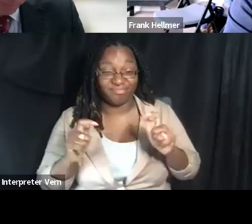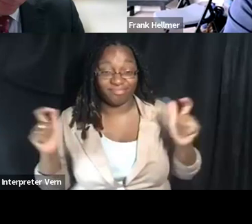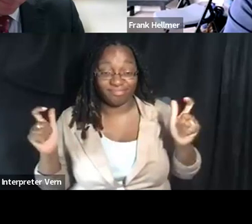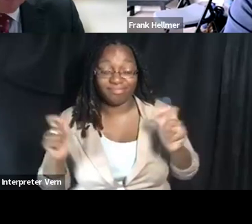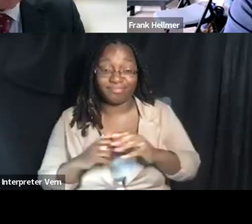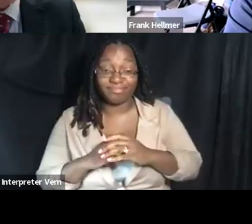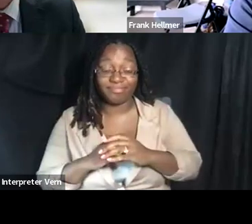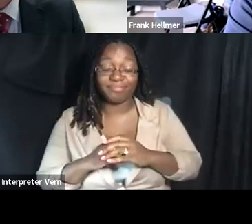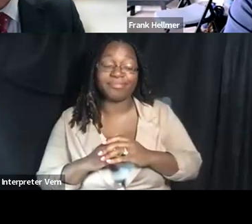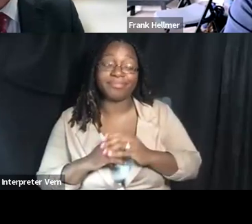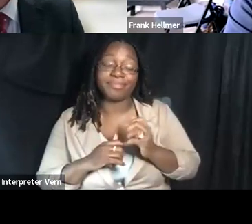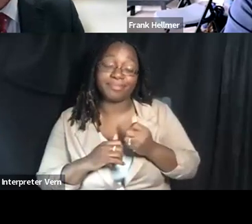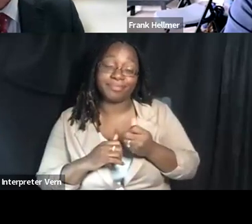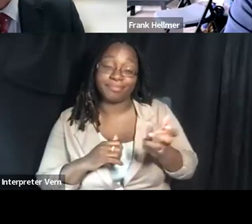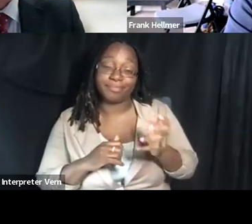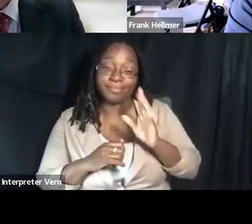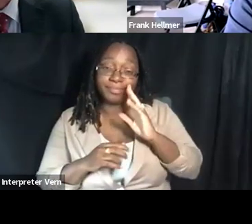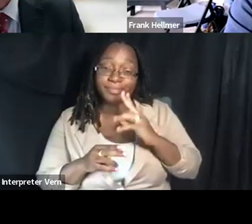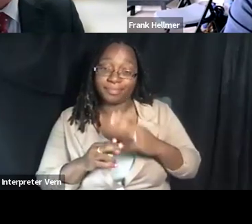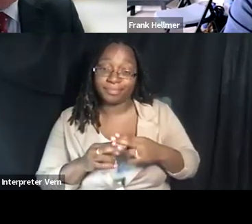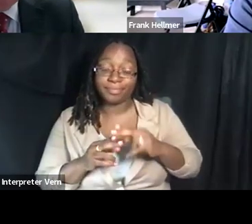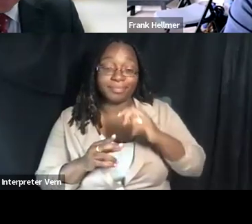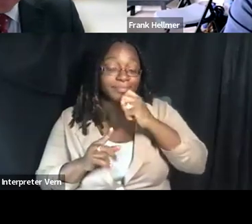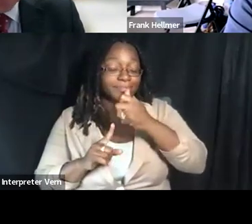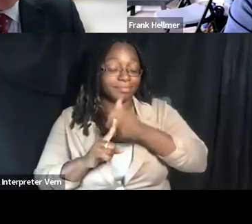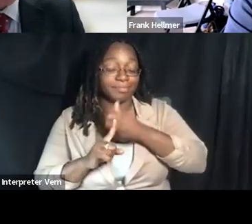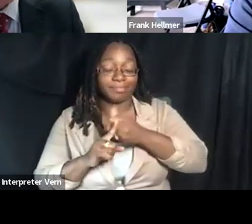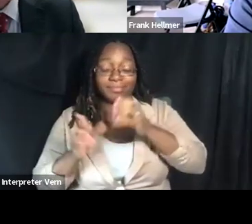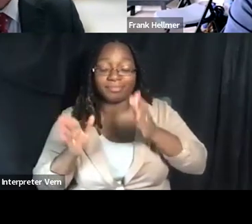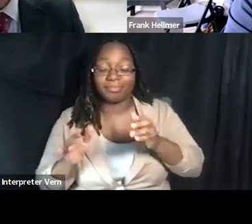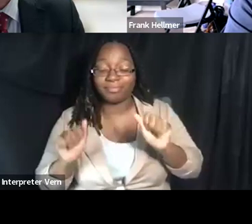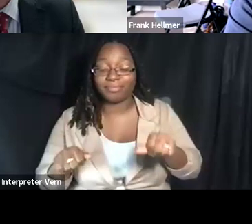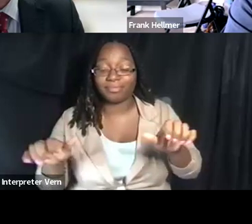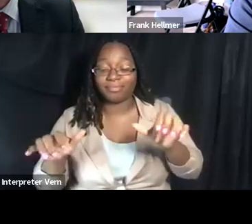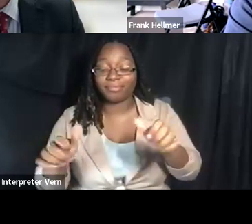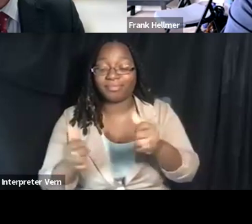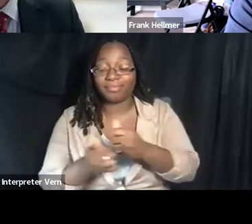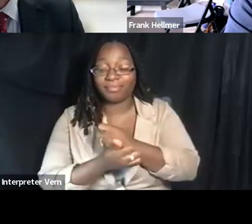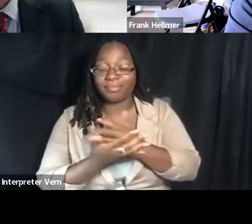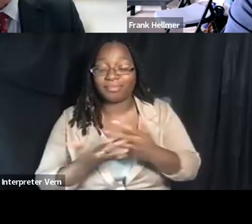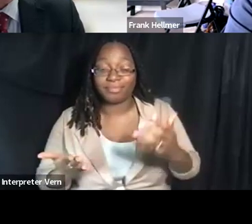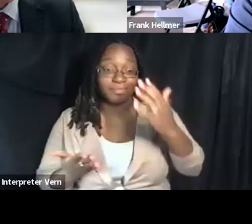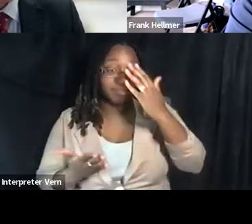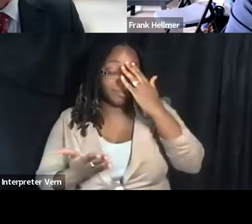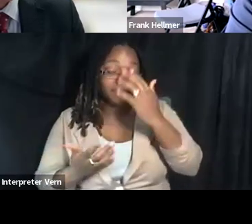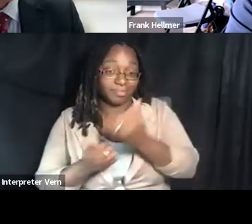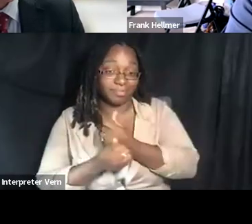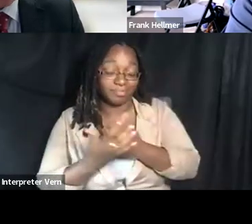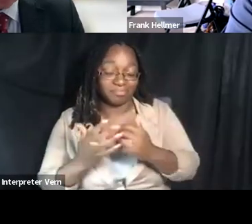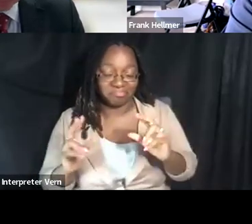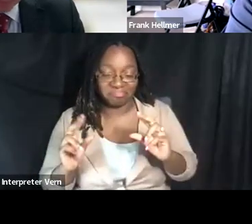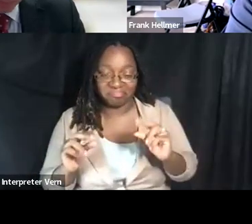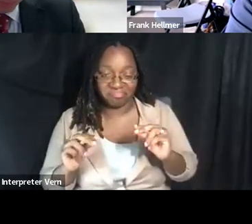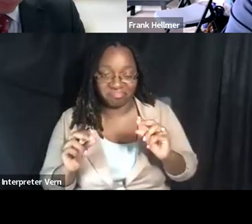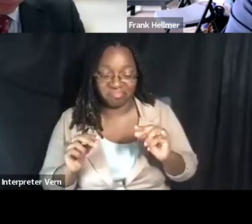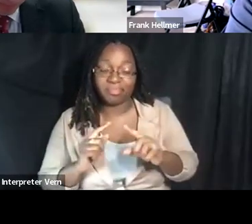say a couple things. Not every single person can do everything and know everything. But if you have an